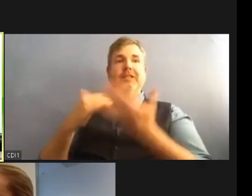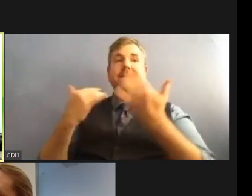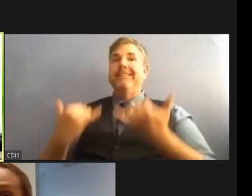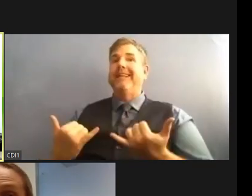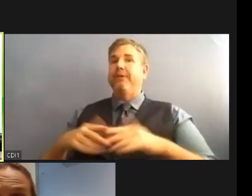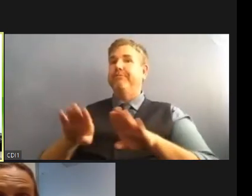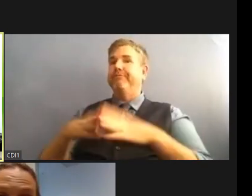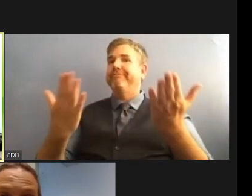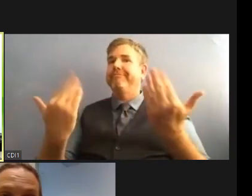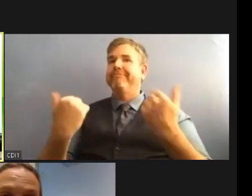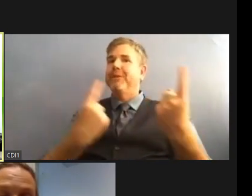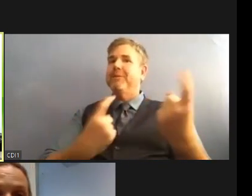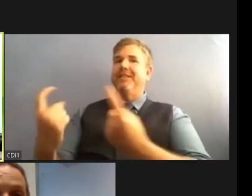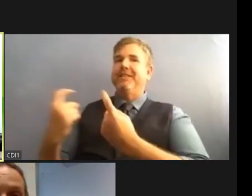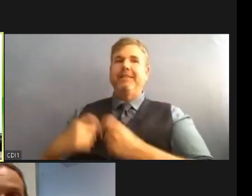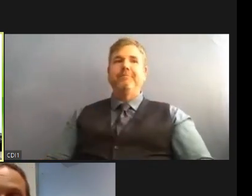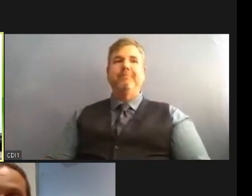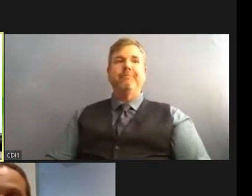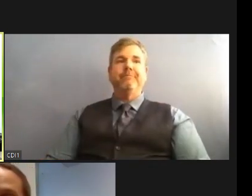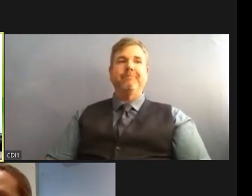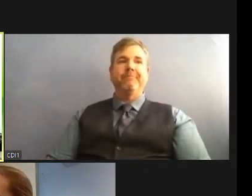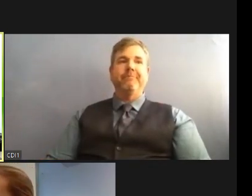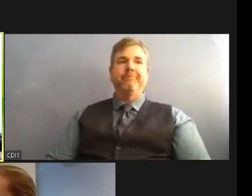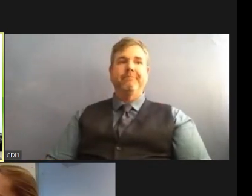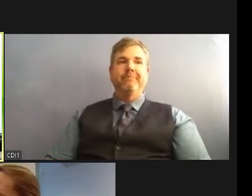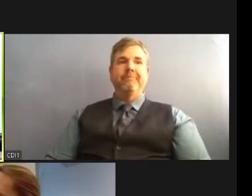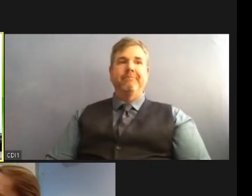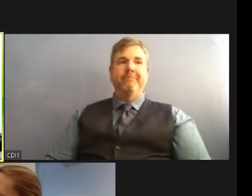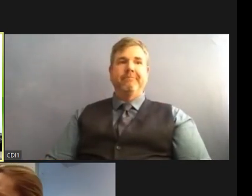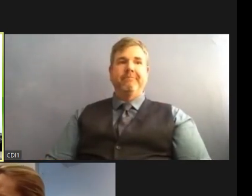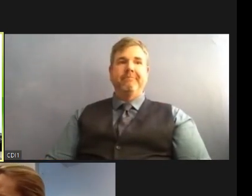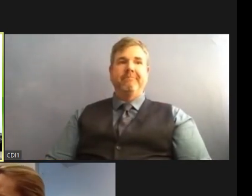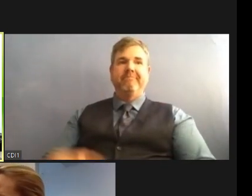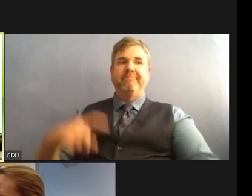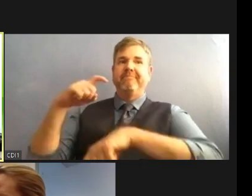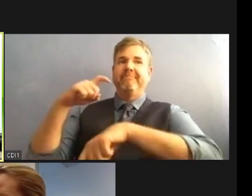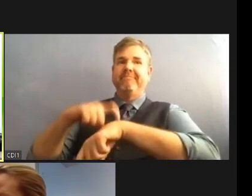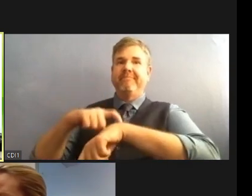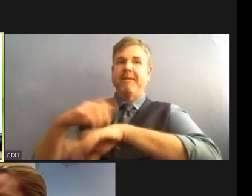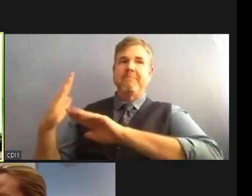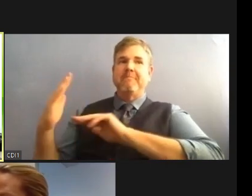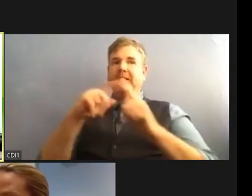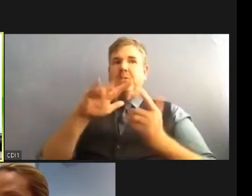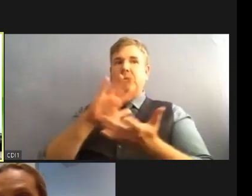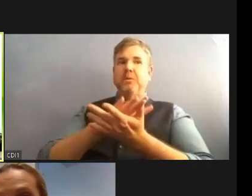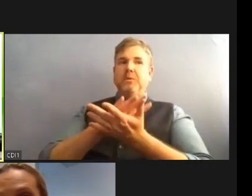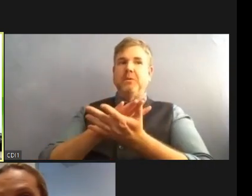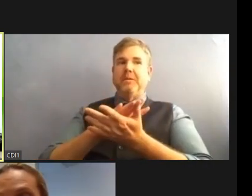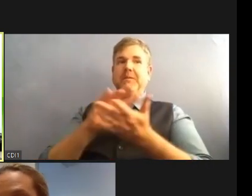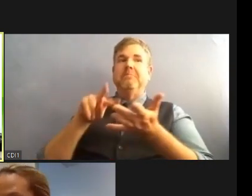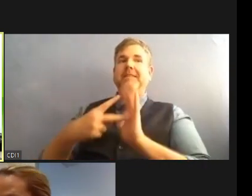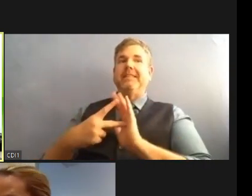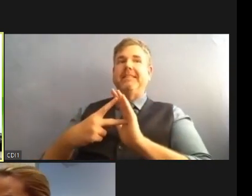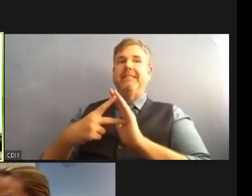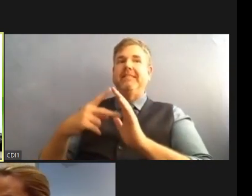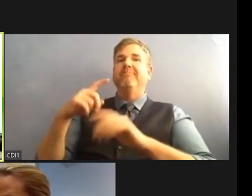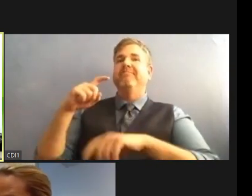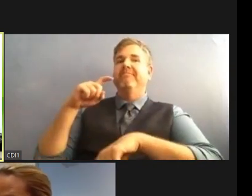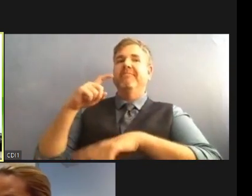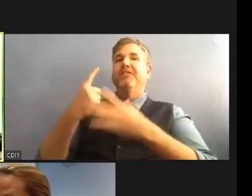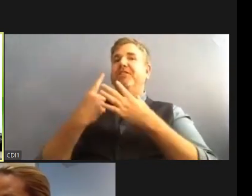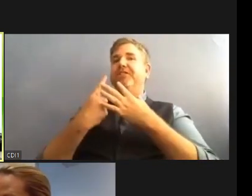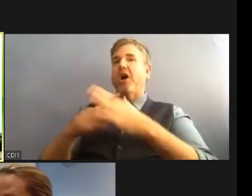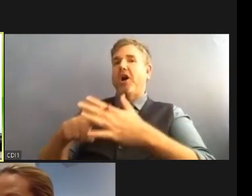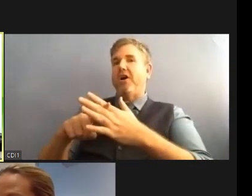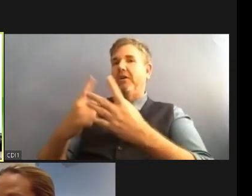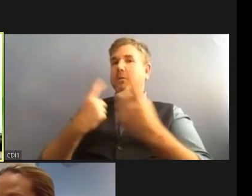school season, and so it felt most appropriate to start with questions in that category. And there were quite a few questions submitted